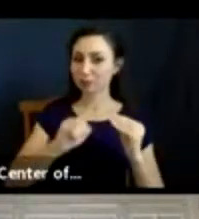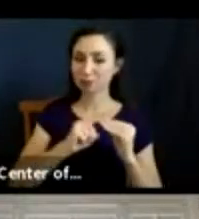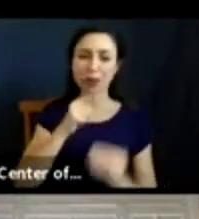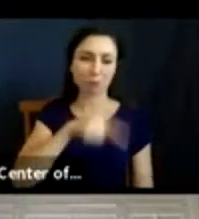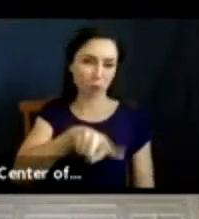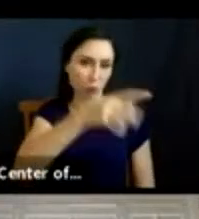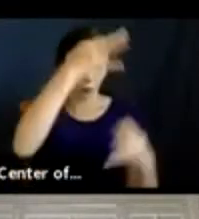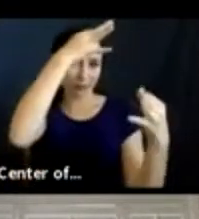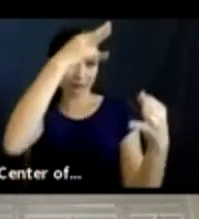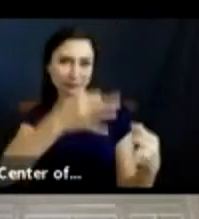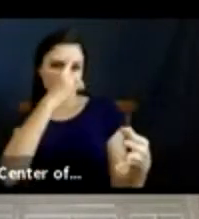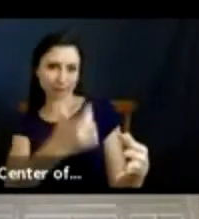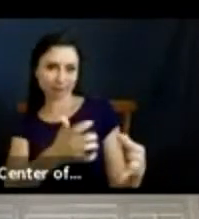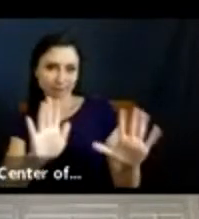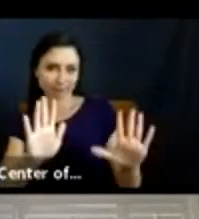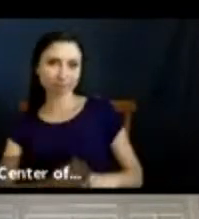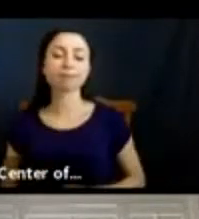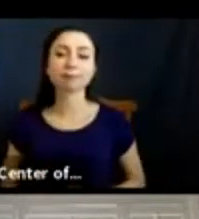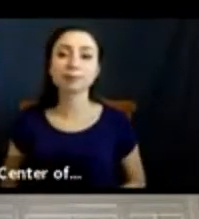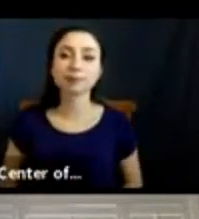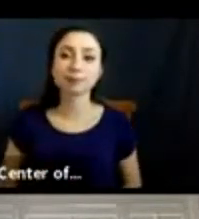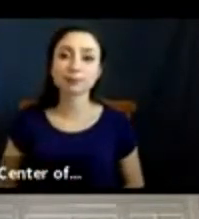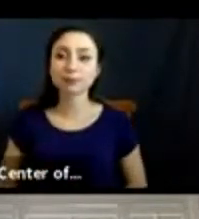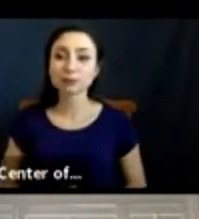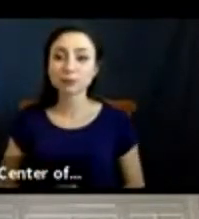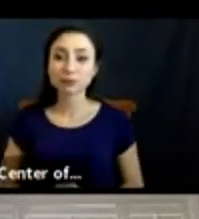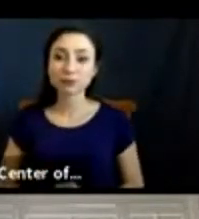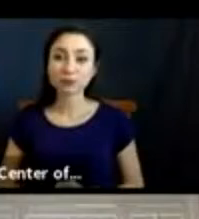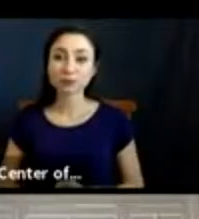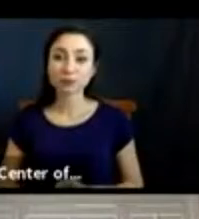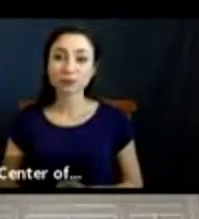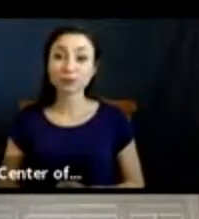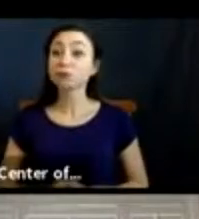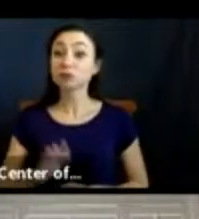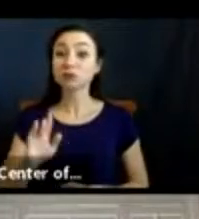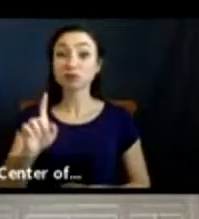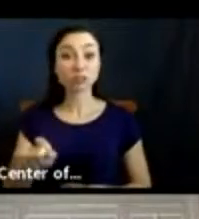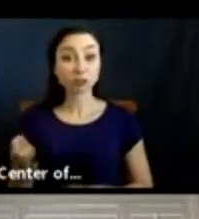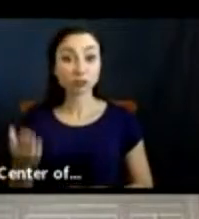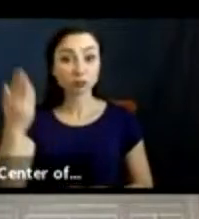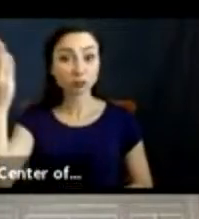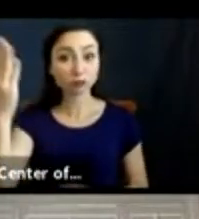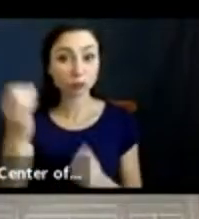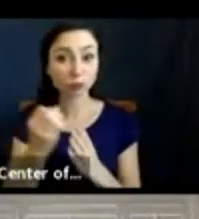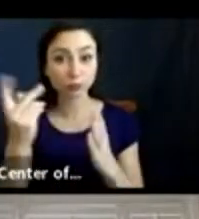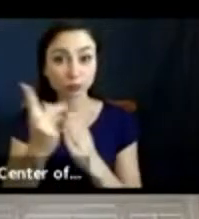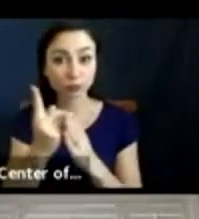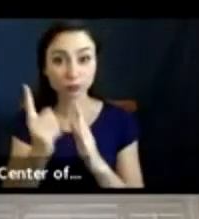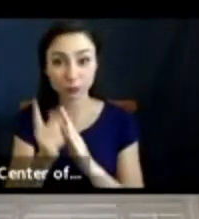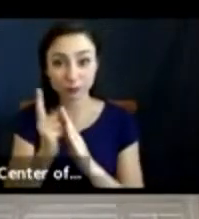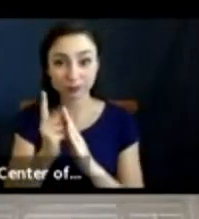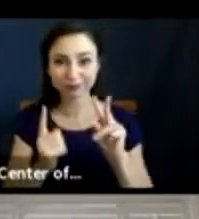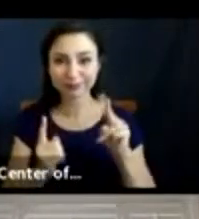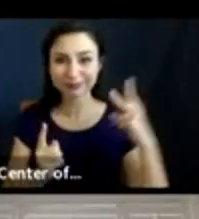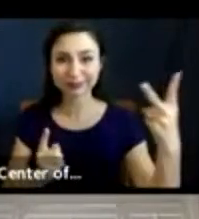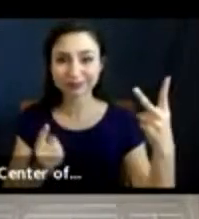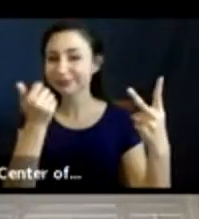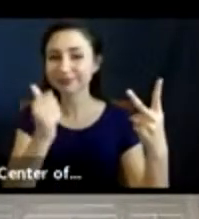decision. So we need to have a motion for approval of those minutes in a second, and any discussion